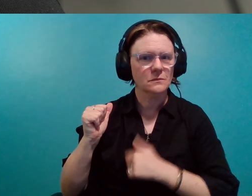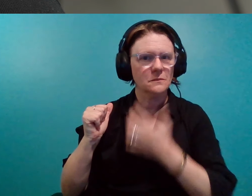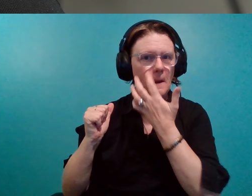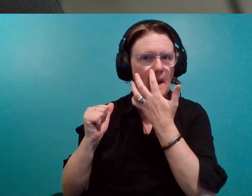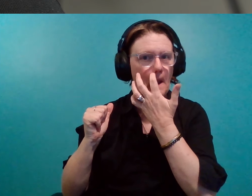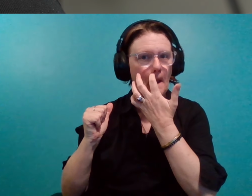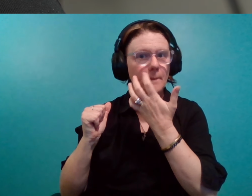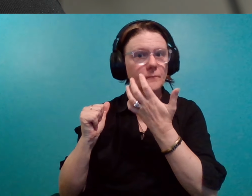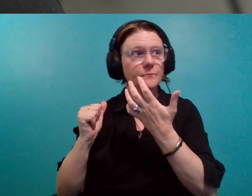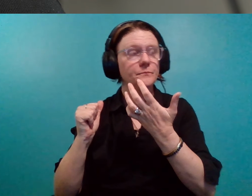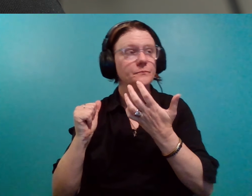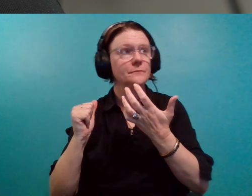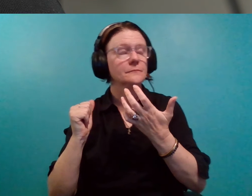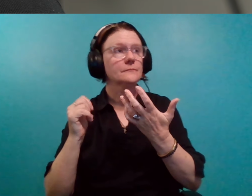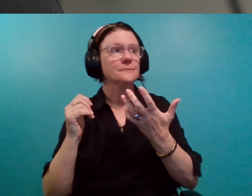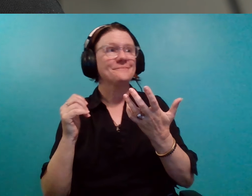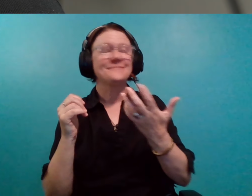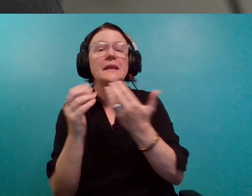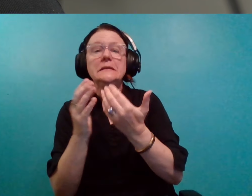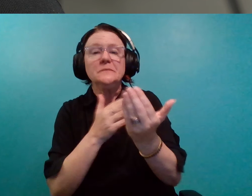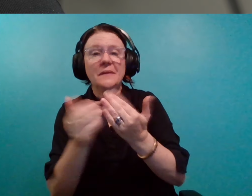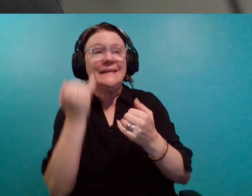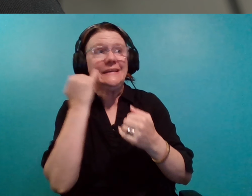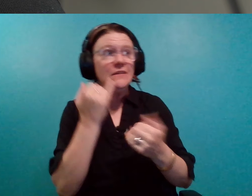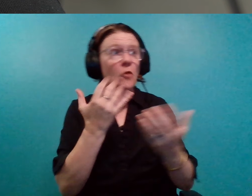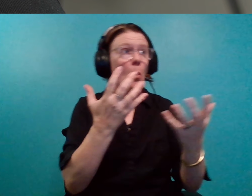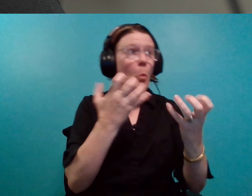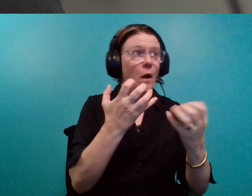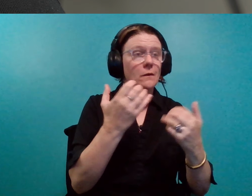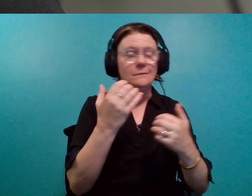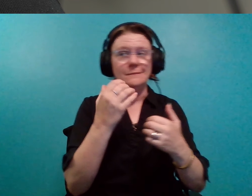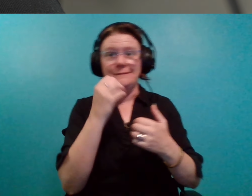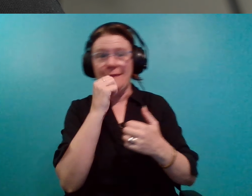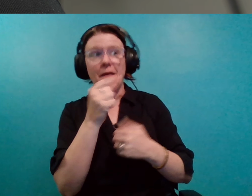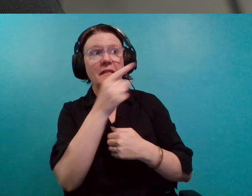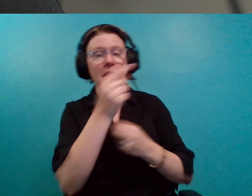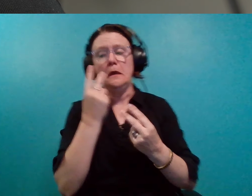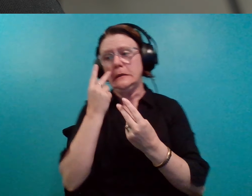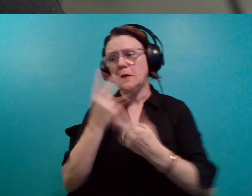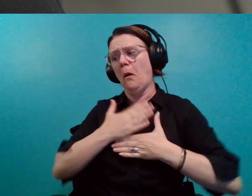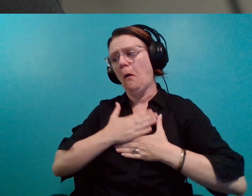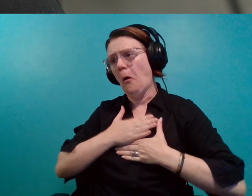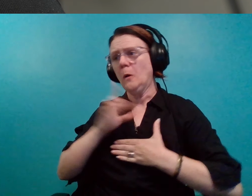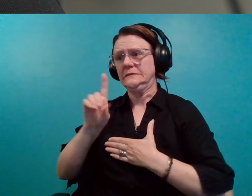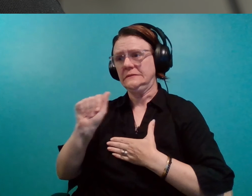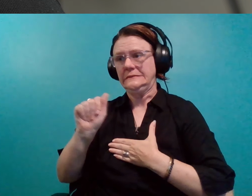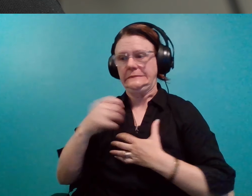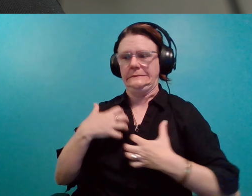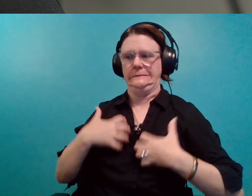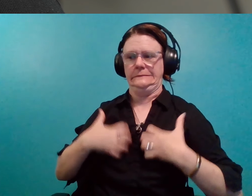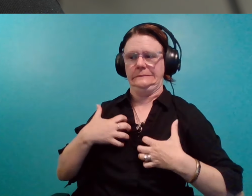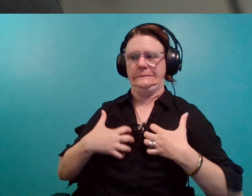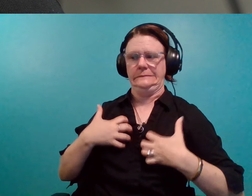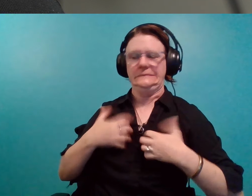still, whether we want employers to or not, they now see that disability, and many